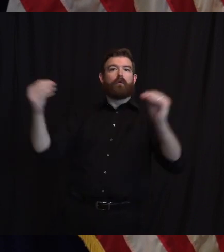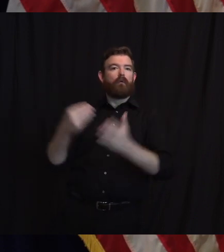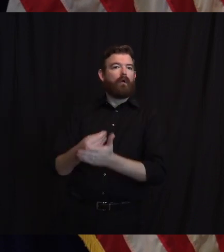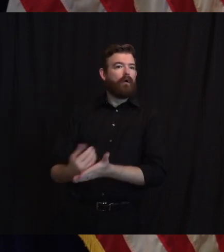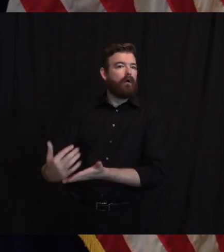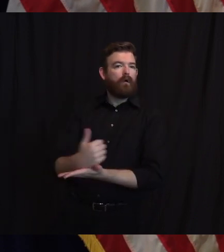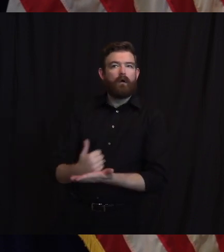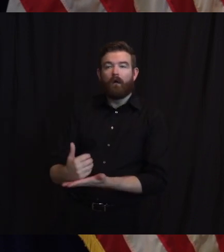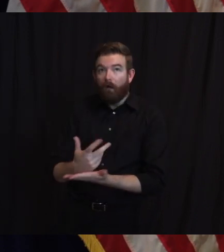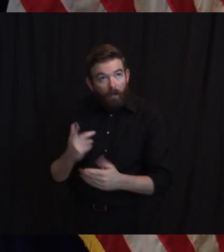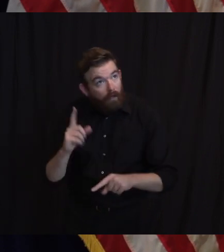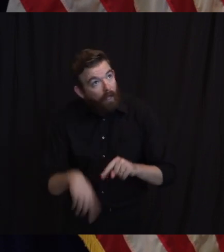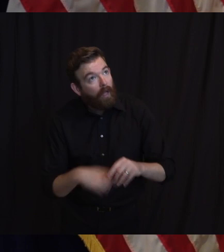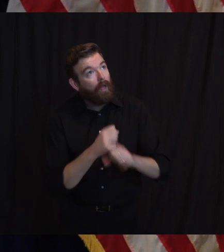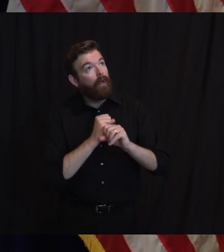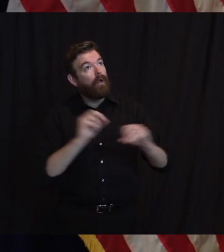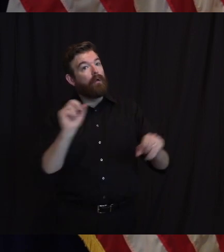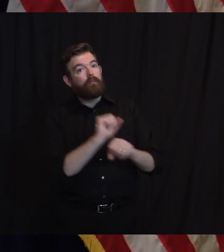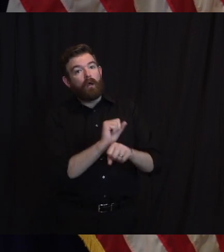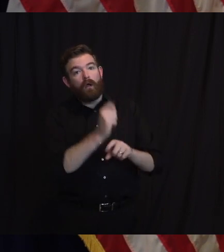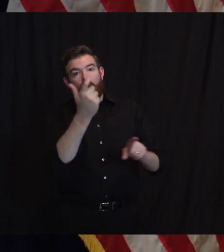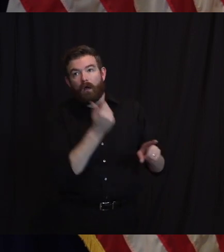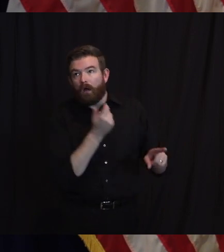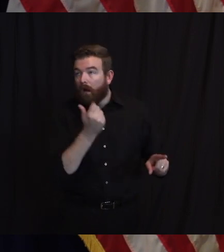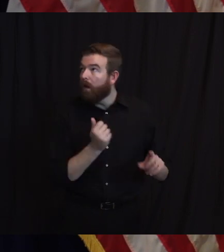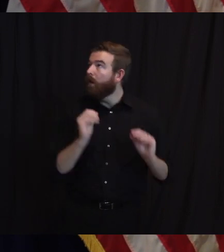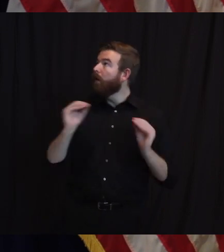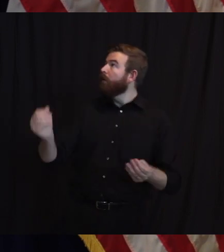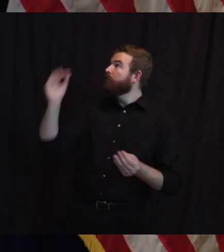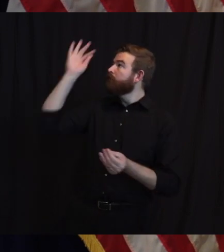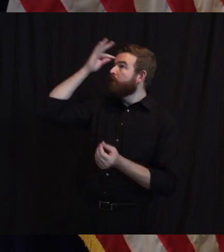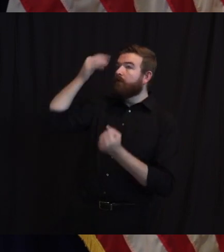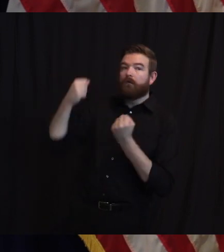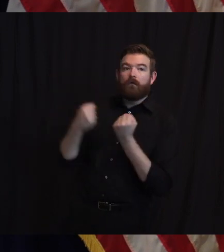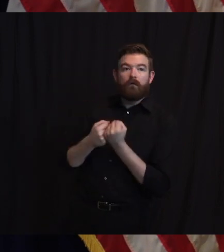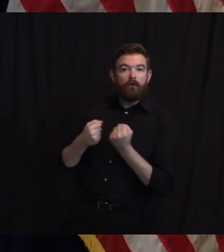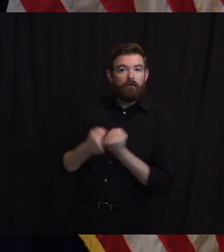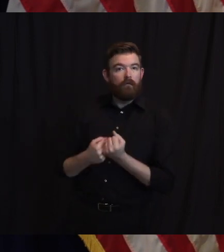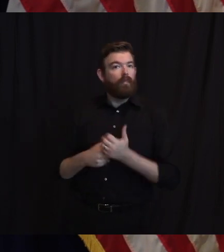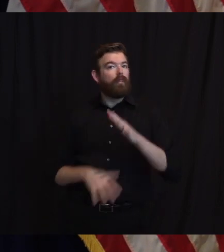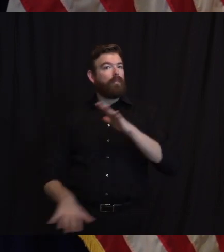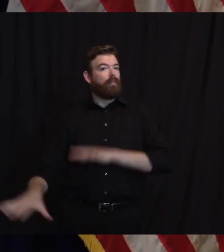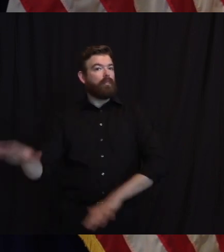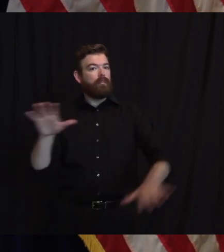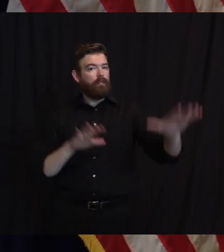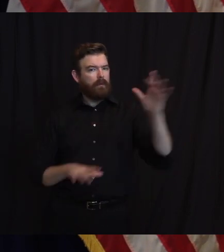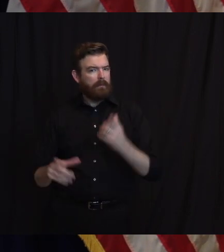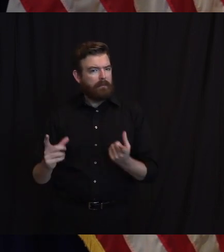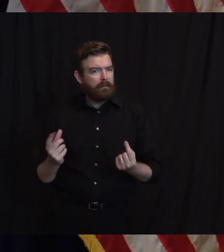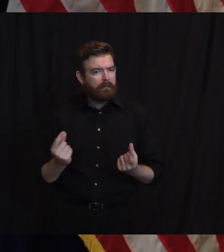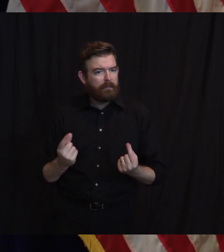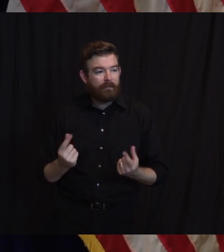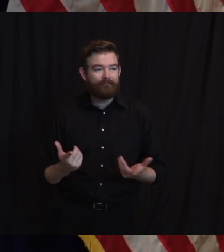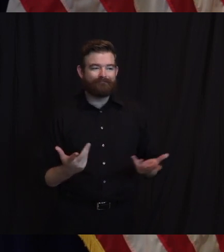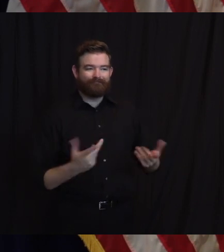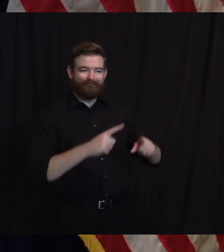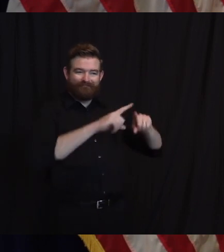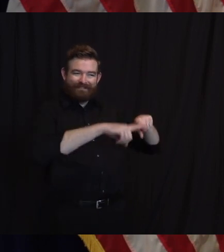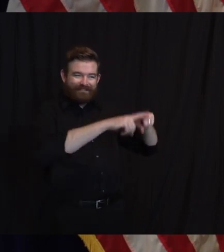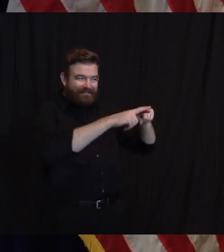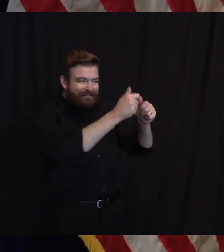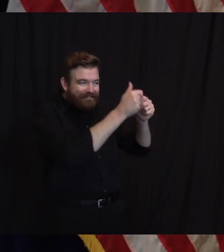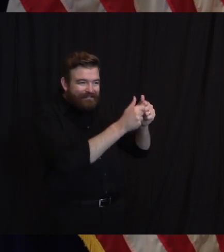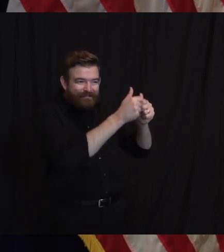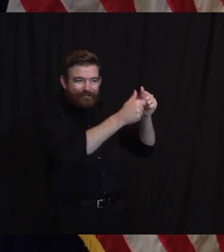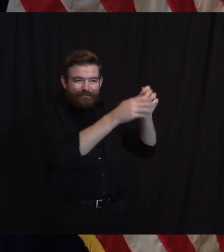anything. How are you dealing with these people? Well, it depends on the individual, right? So it's